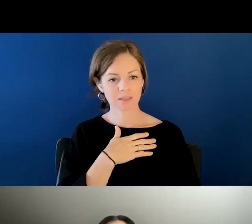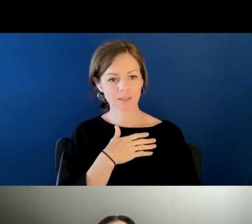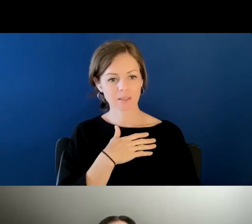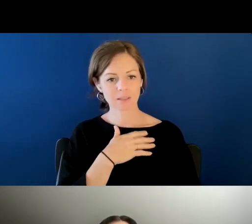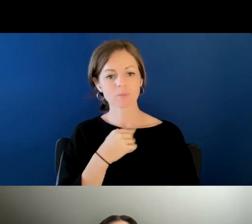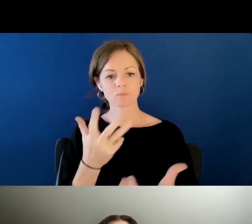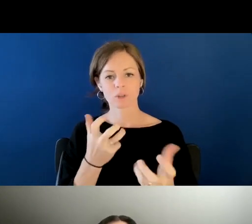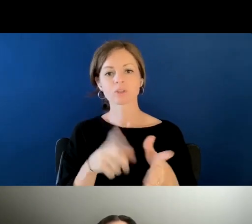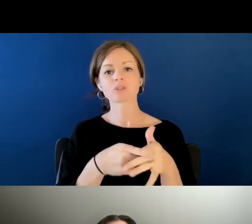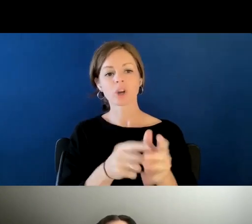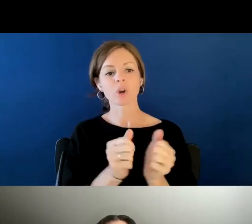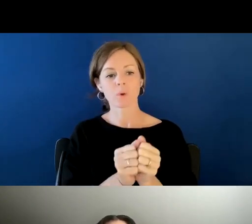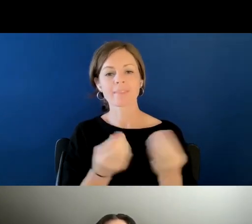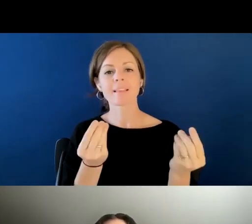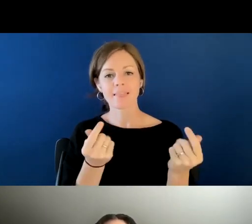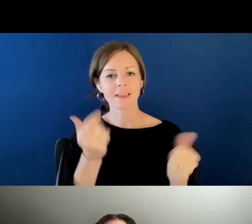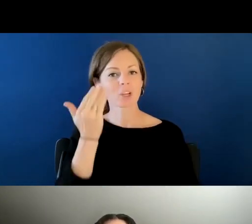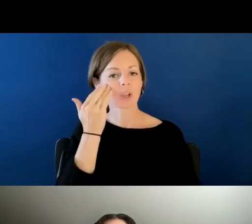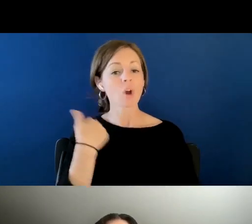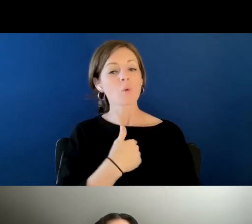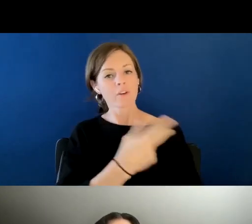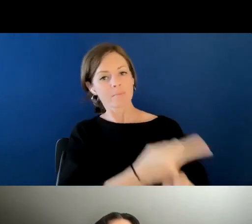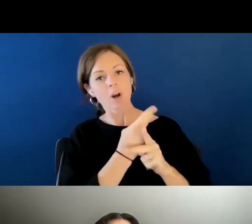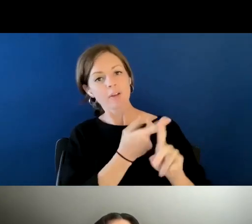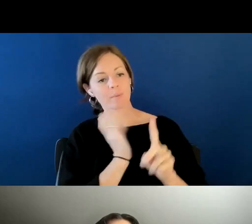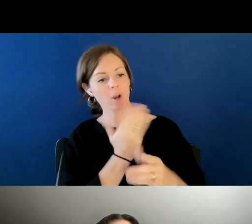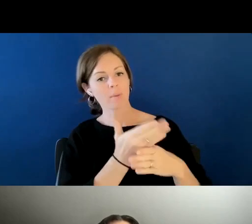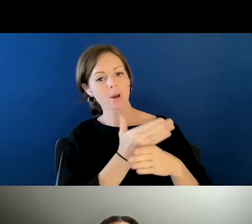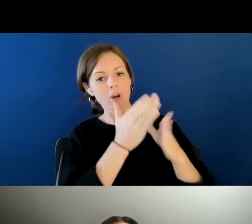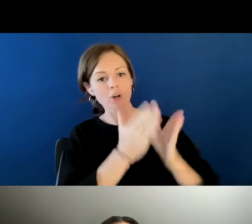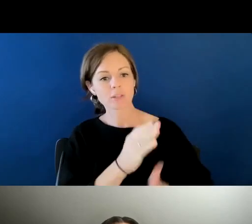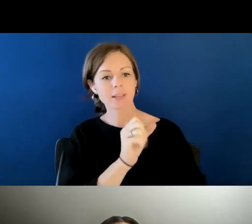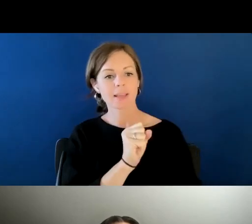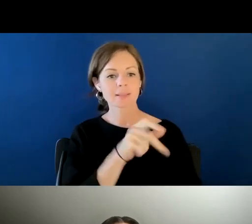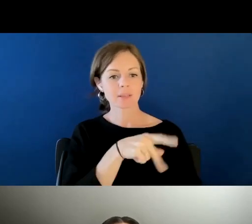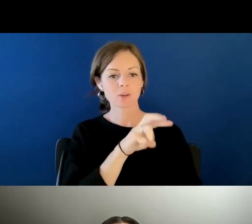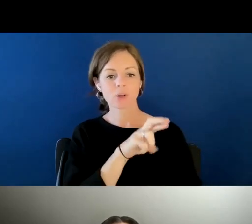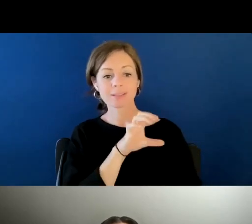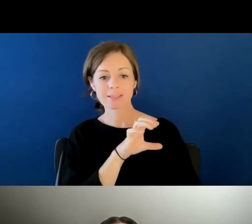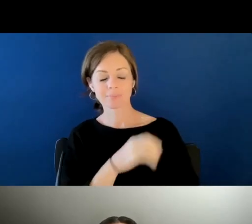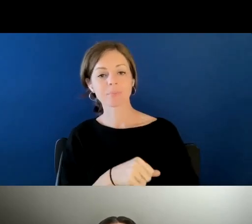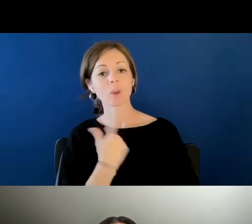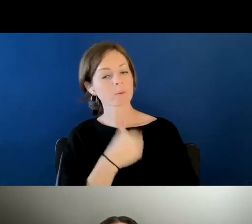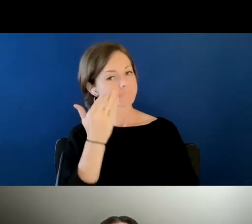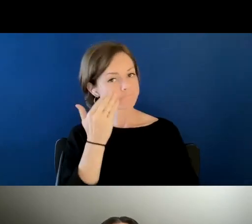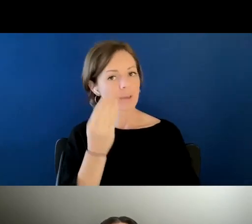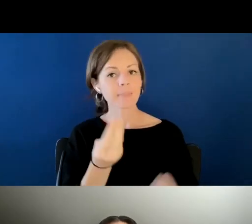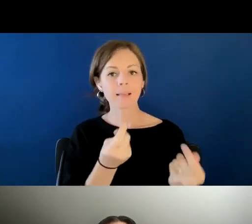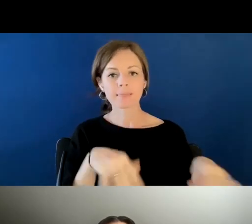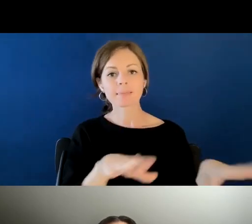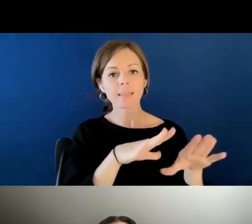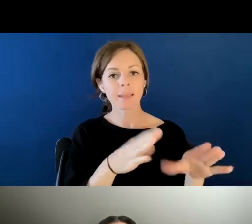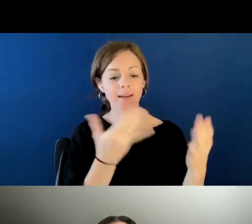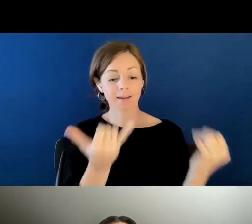with a land acknowledgement that we have borrowed from our partners at SPRC. We acknowledge that the land that now makes up the